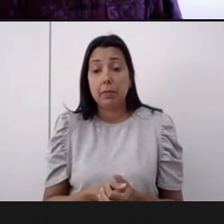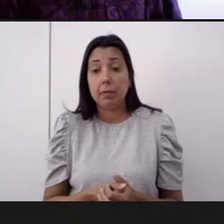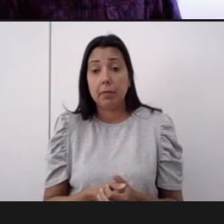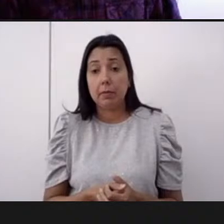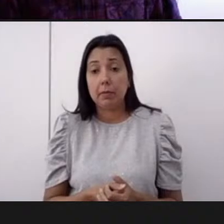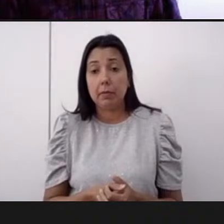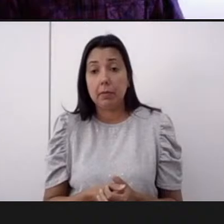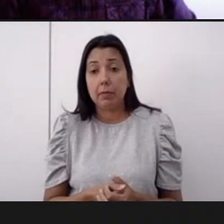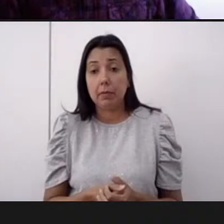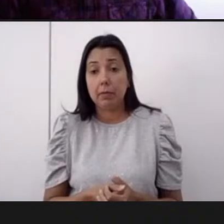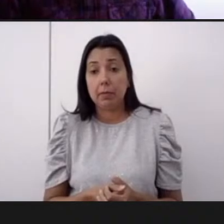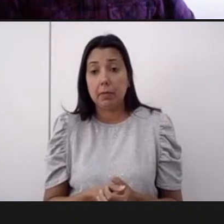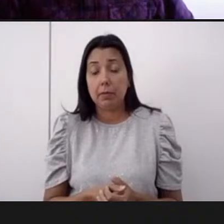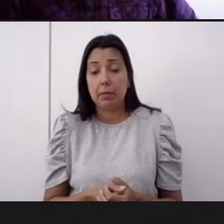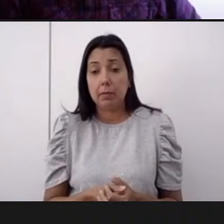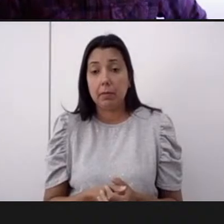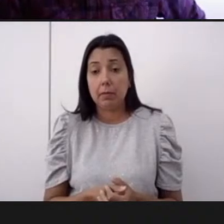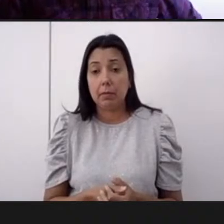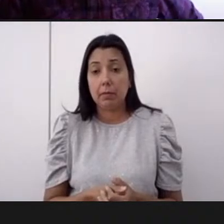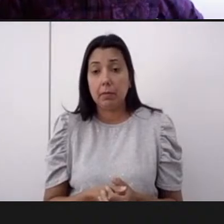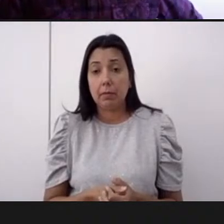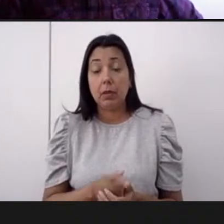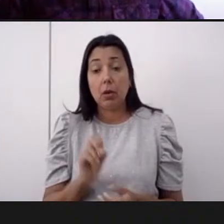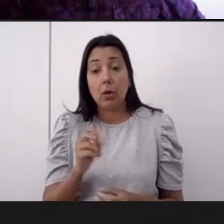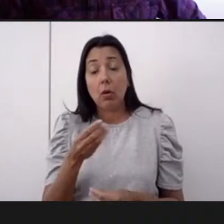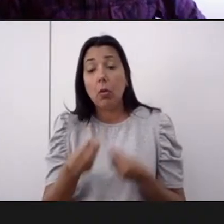I mean, the fact that the policy